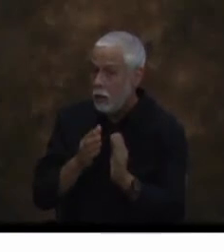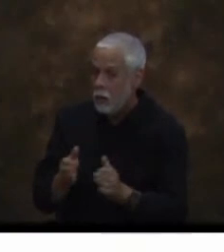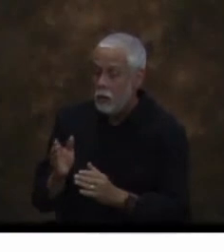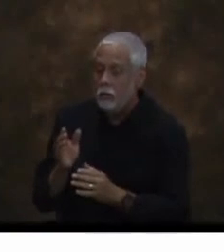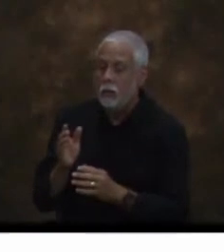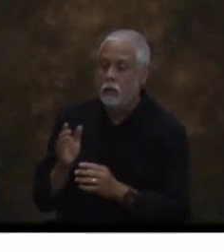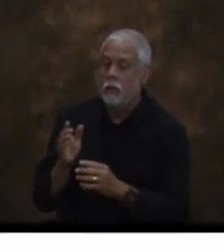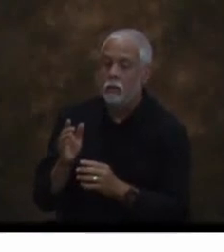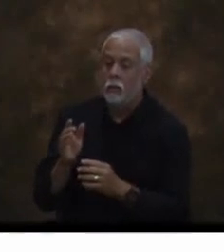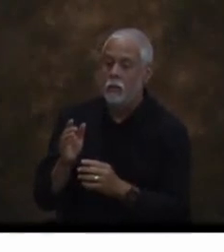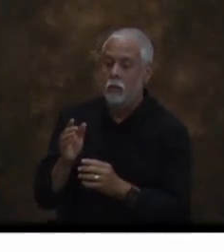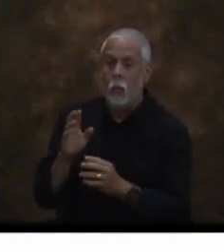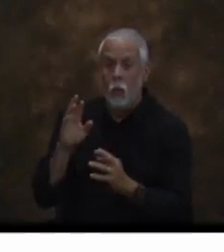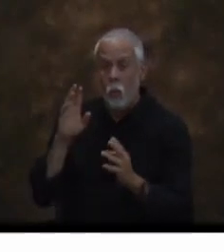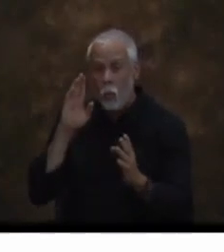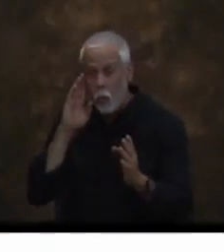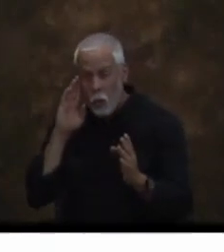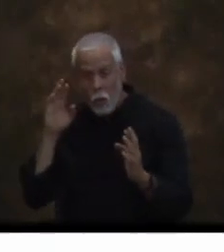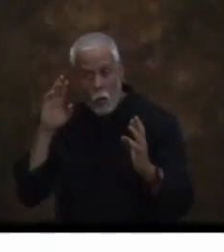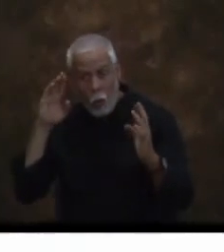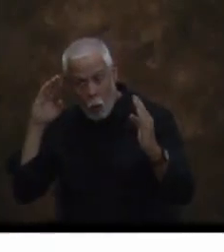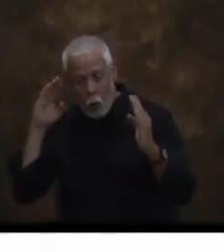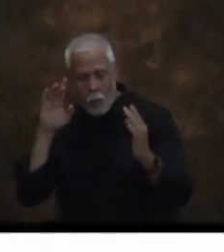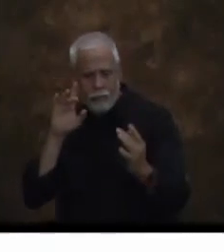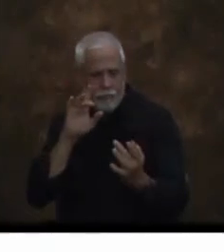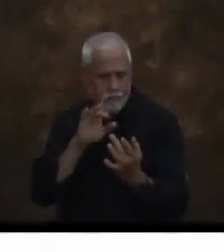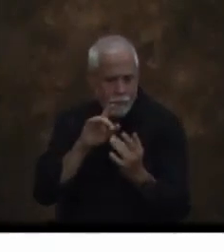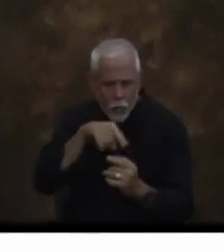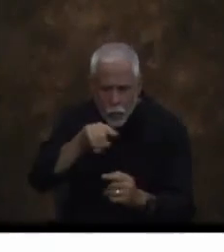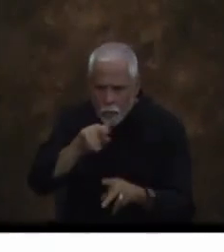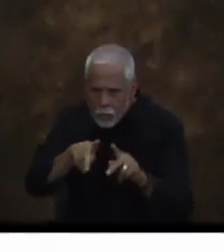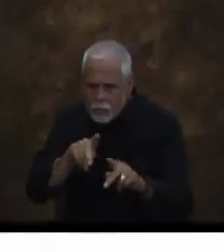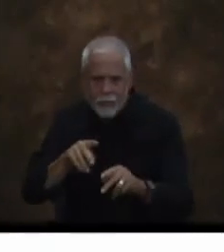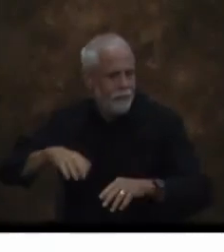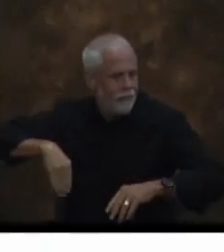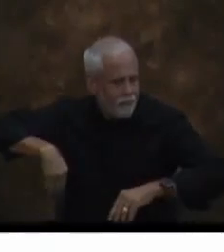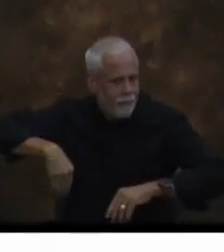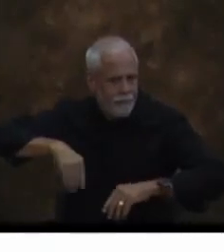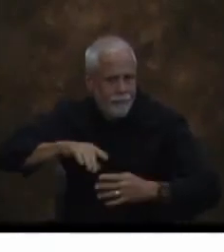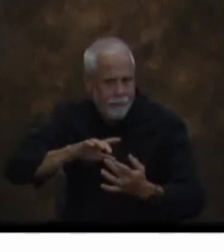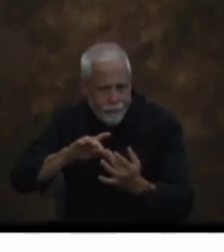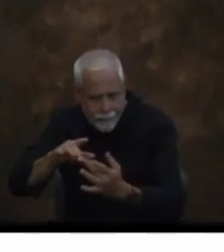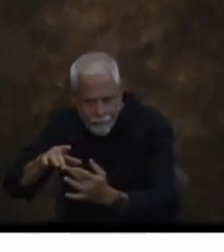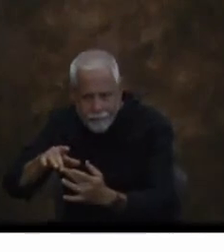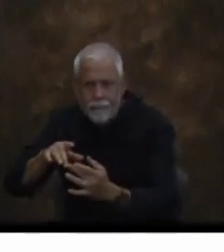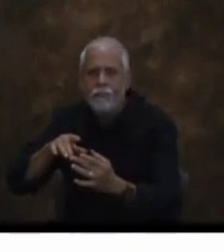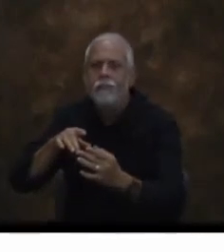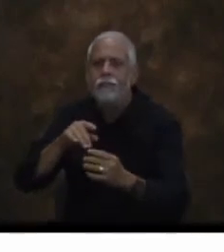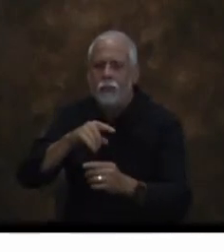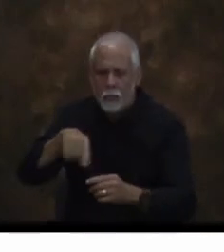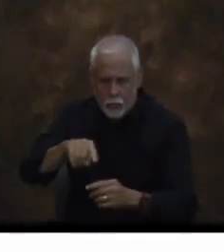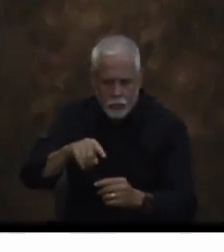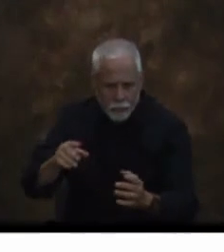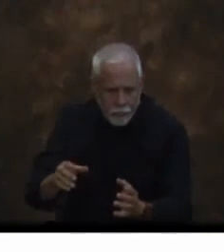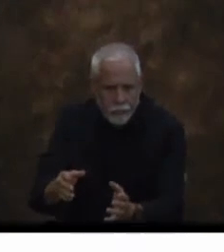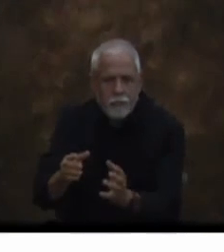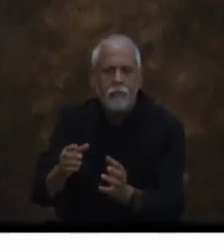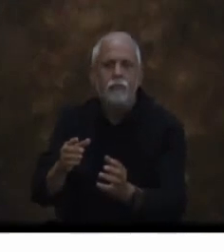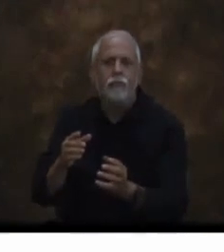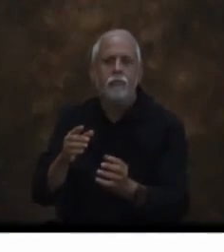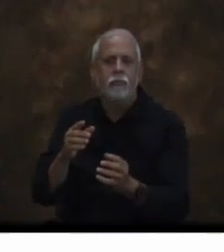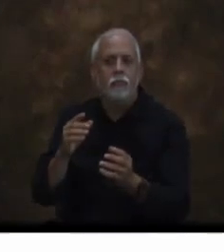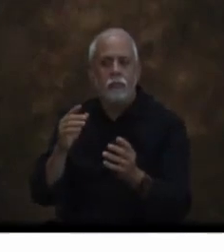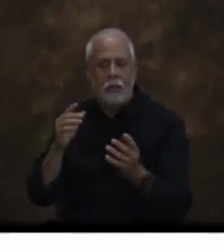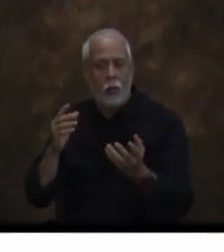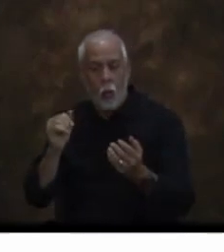plan will hopefully reach those that may not have been included in what we've already done, maybe